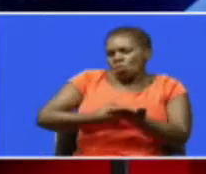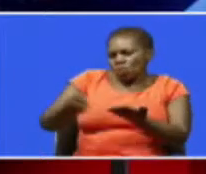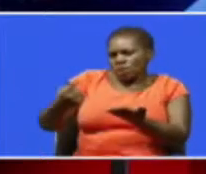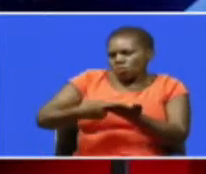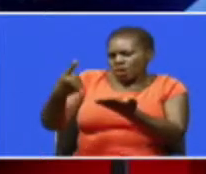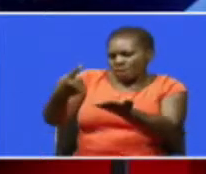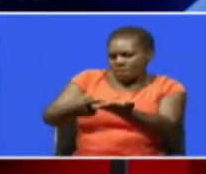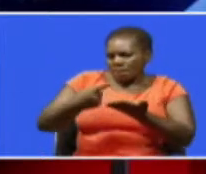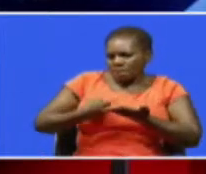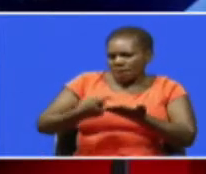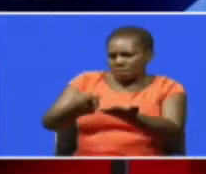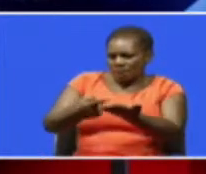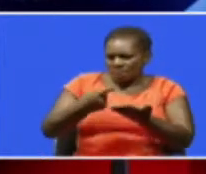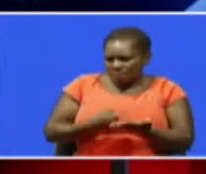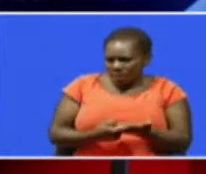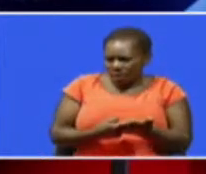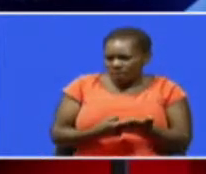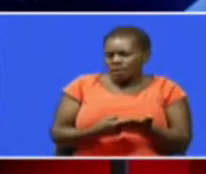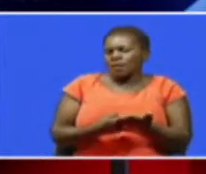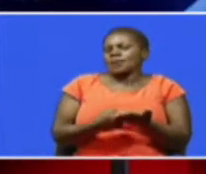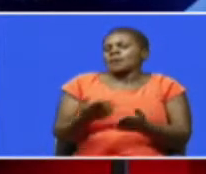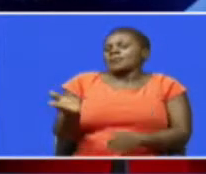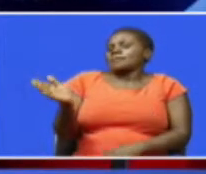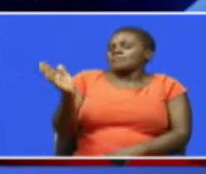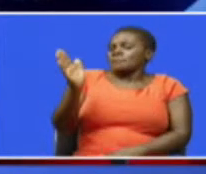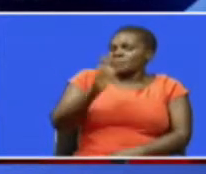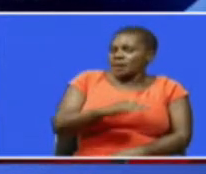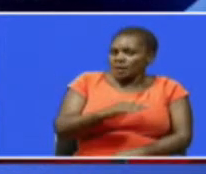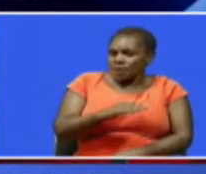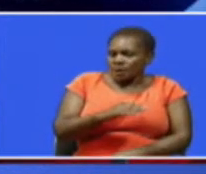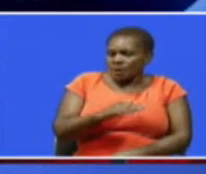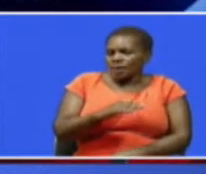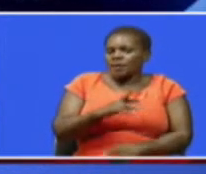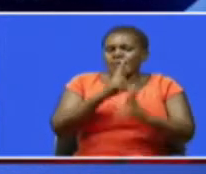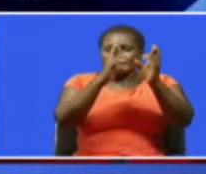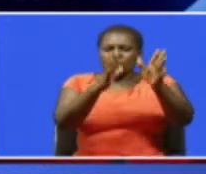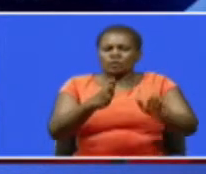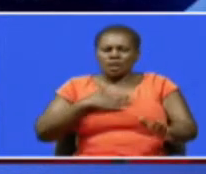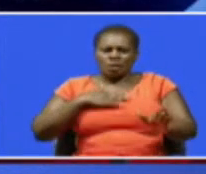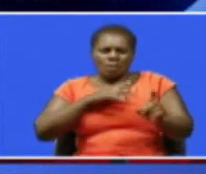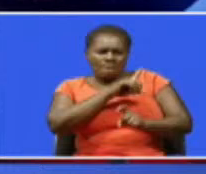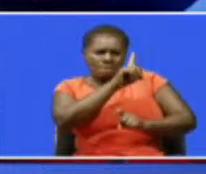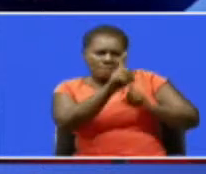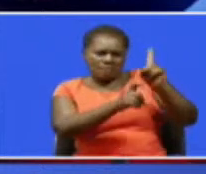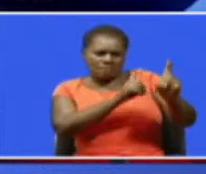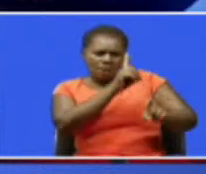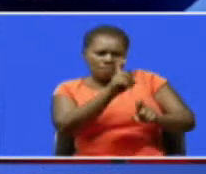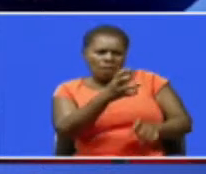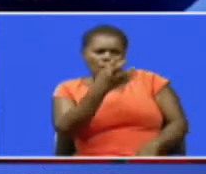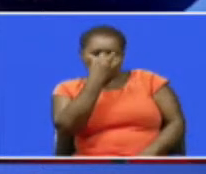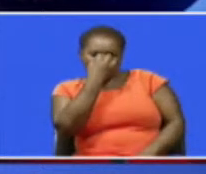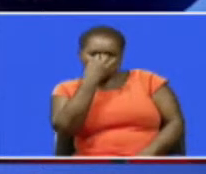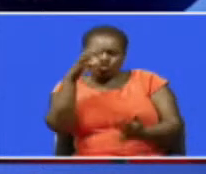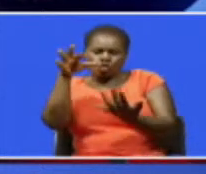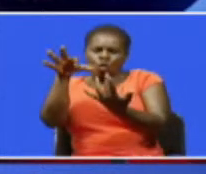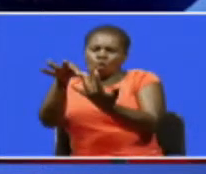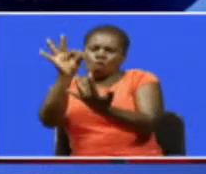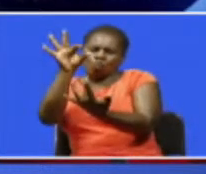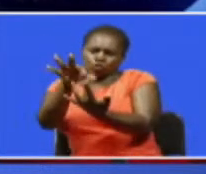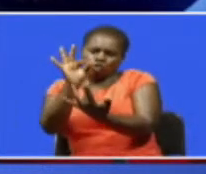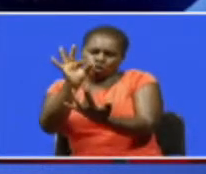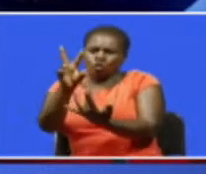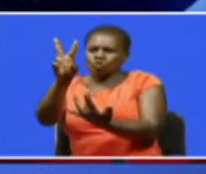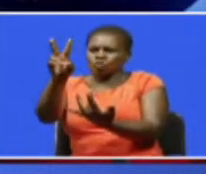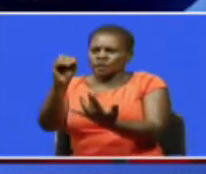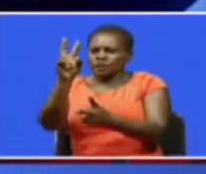political segment House of Cards makes a comeback as Murimi Mwangi interrogates Ruto's remaining options in the